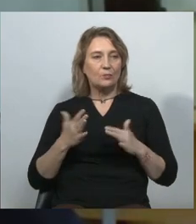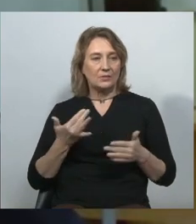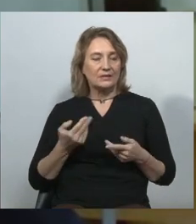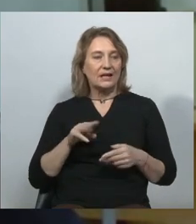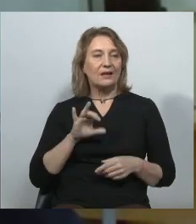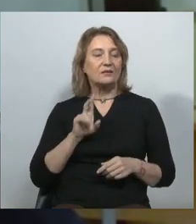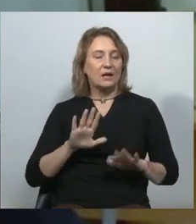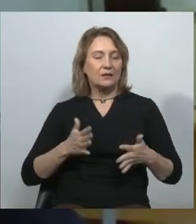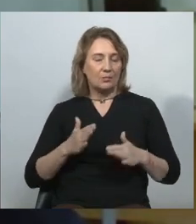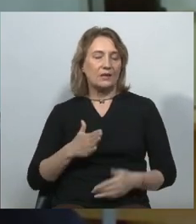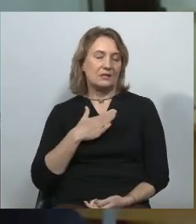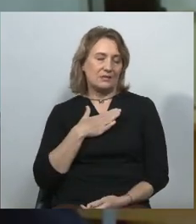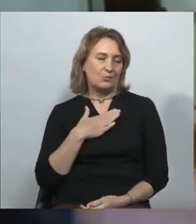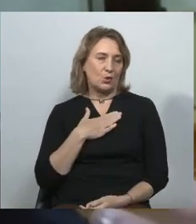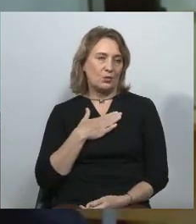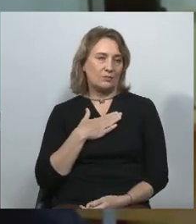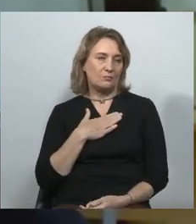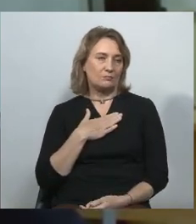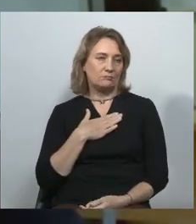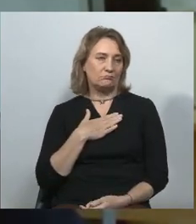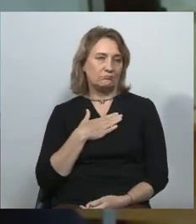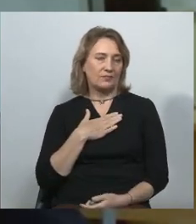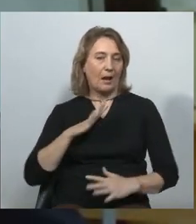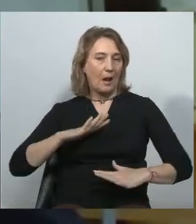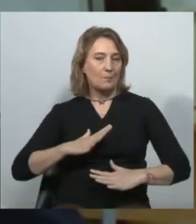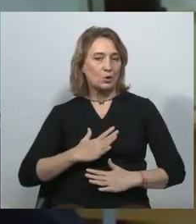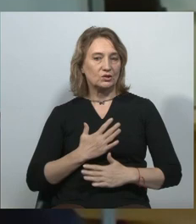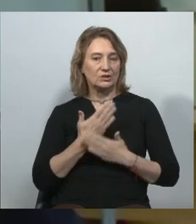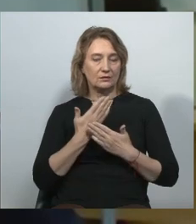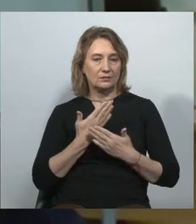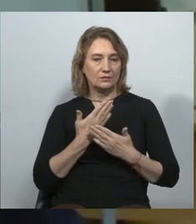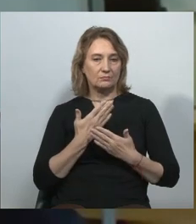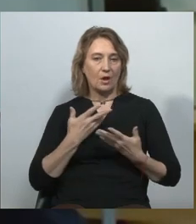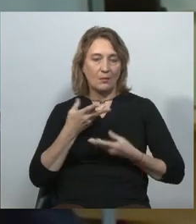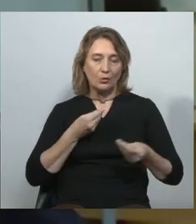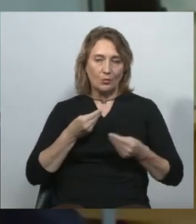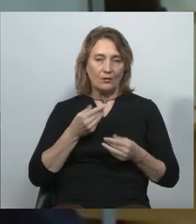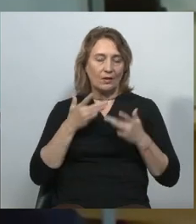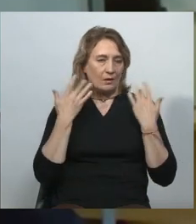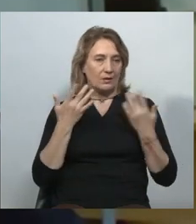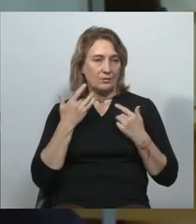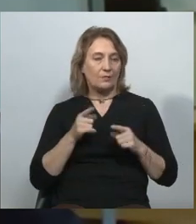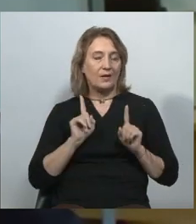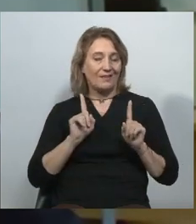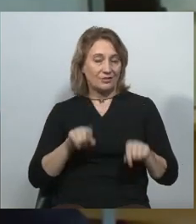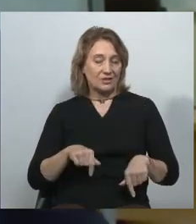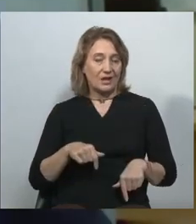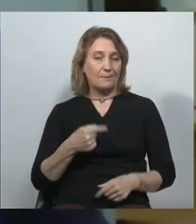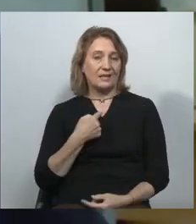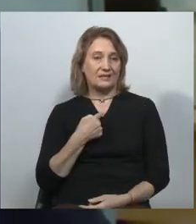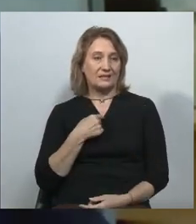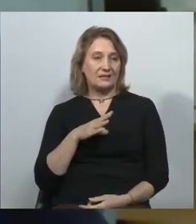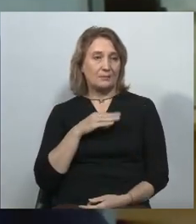personal. And of course, it also happens to me on some emotional background. It's easy to manipulate